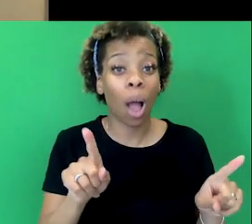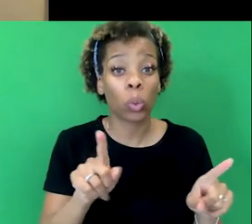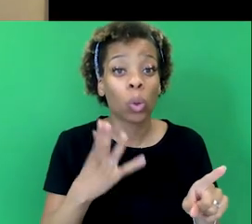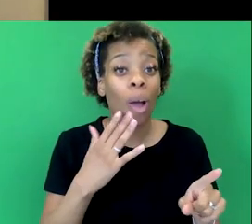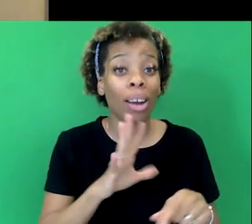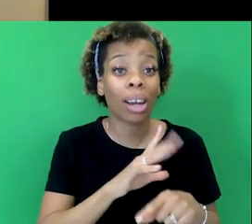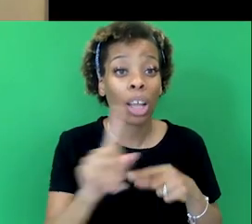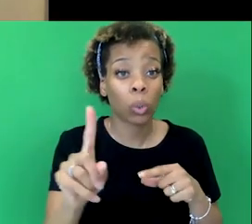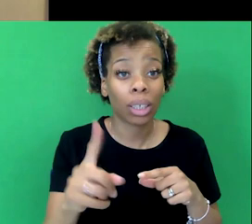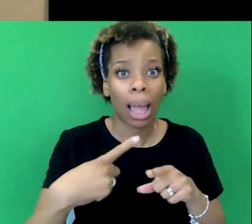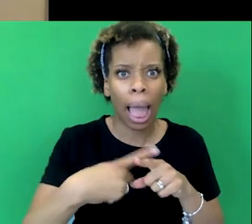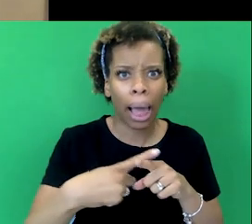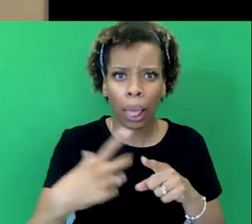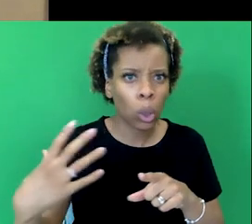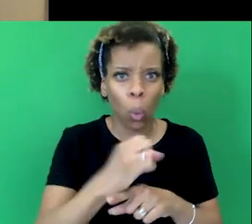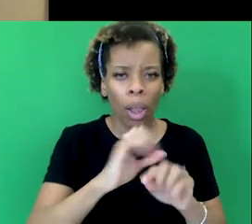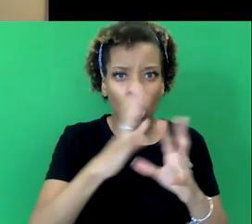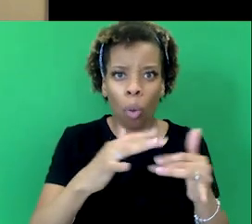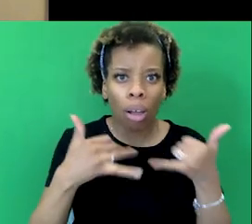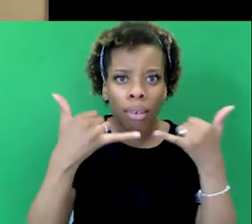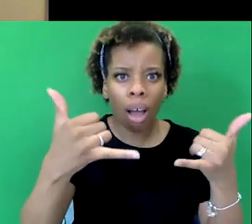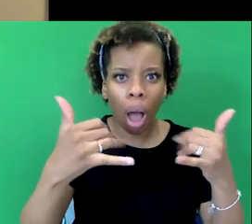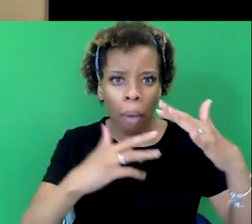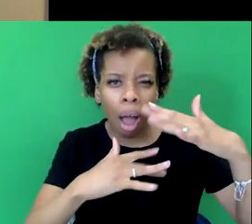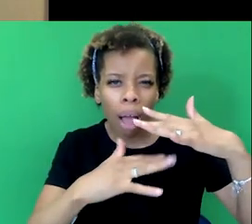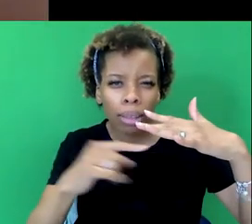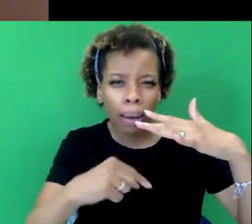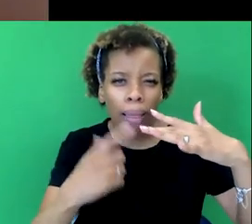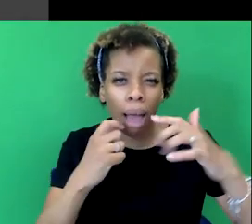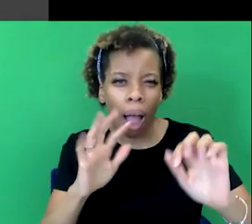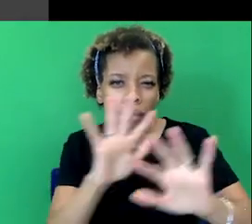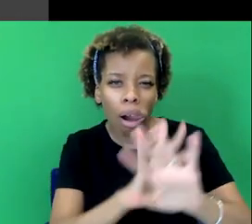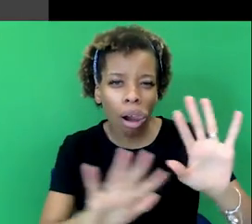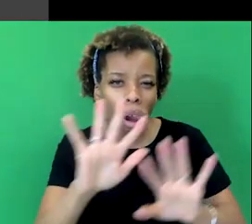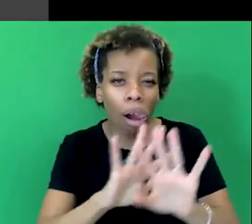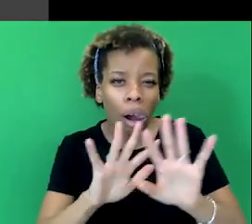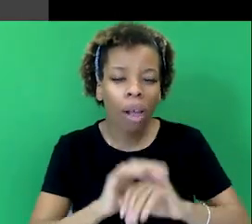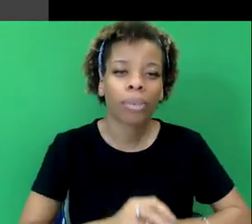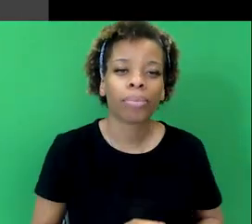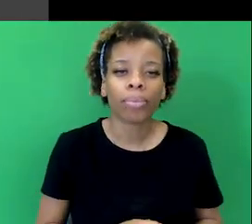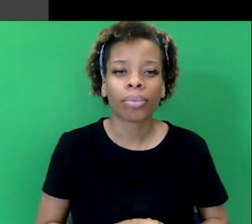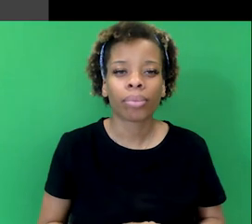But hey, underneath the surface, there is darkness as well as light.